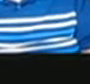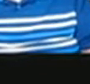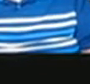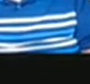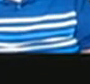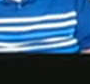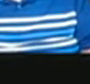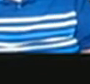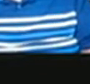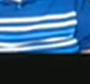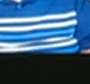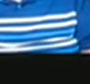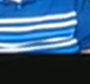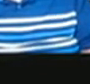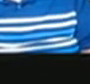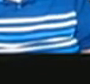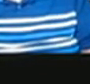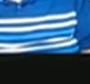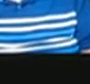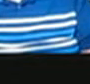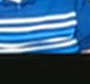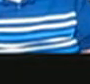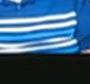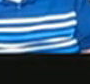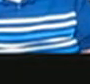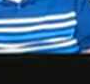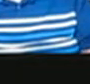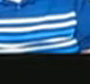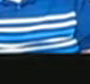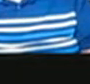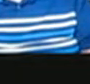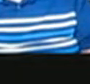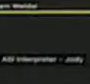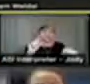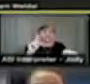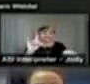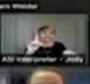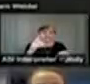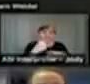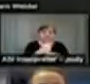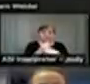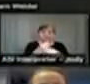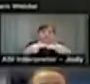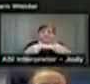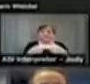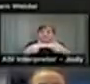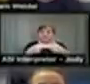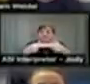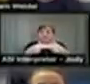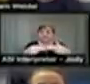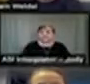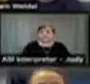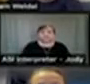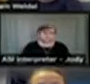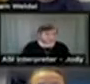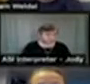The superintendent actually turned it into a slide. We never. Would you have mine, Mr. McCarthy?